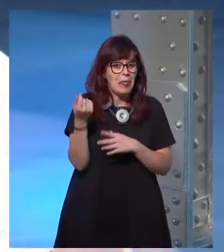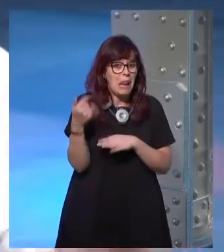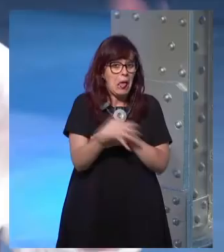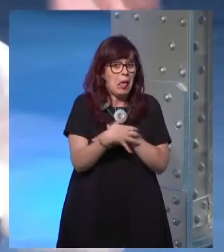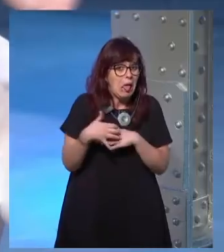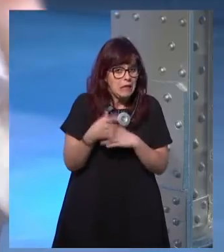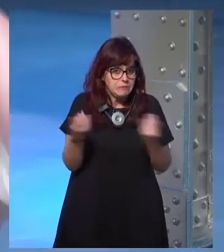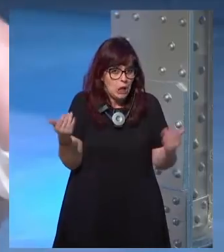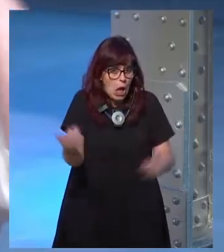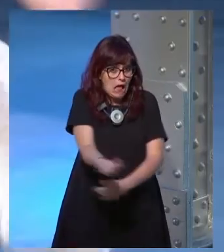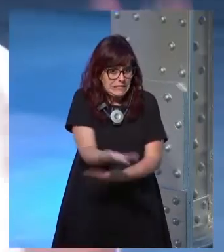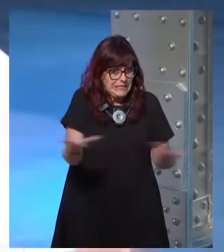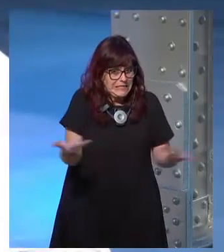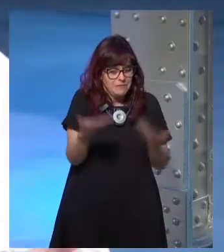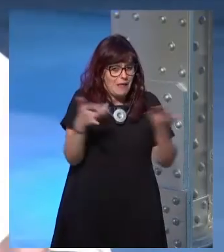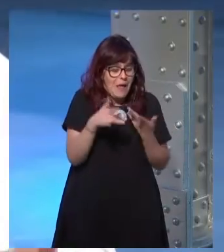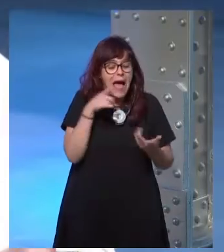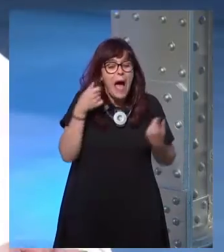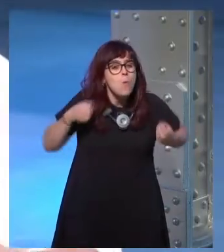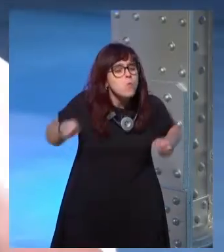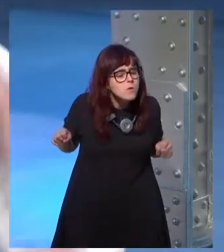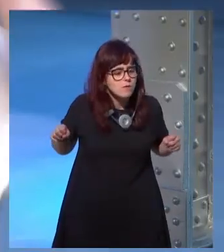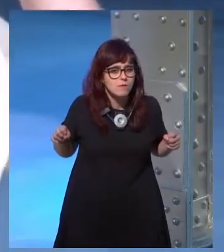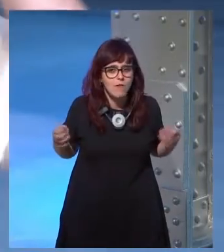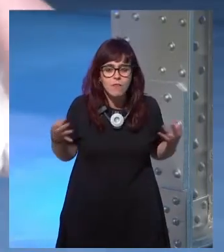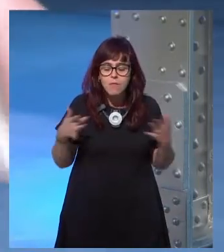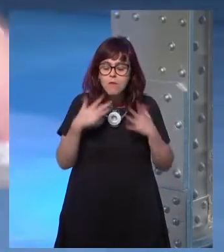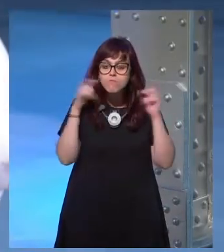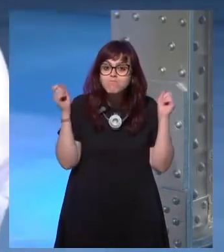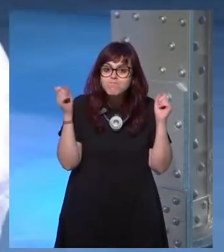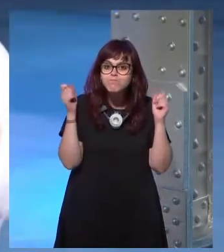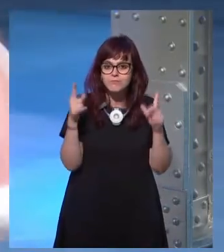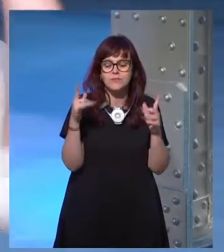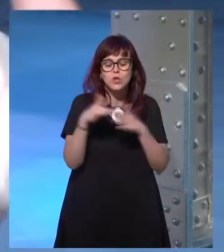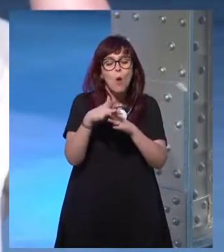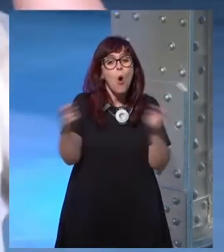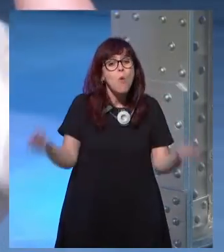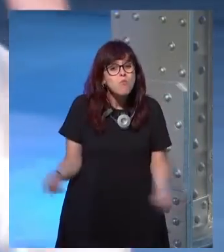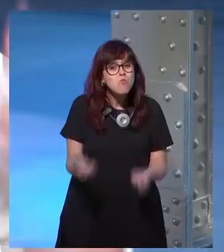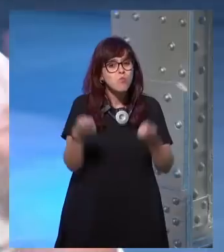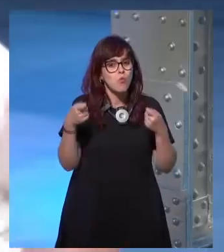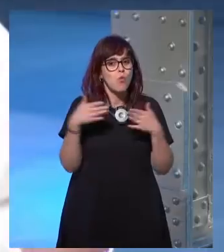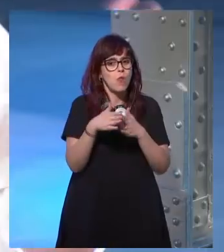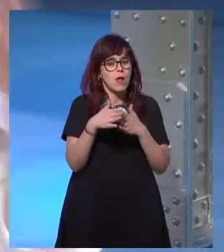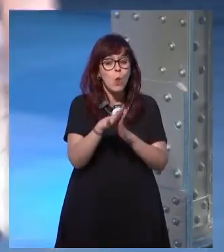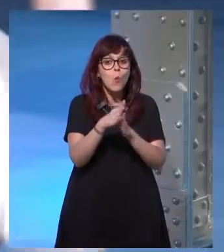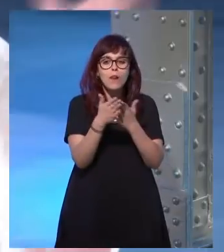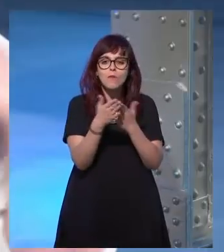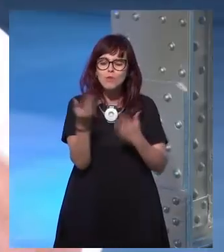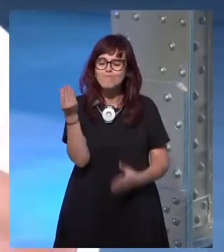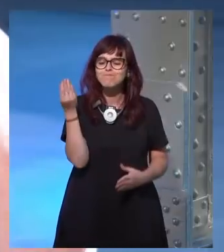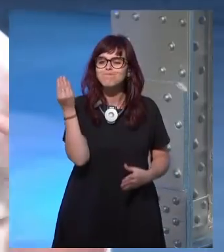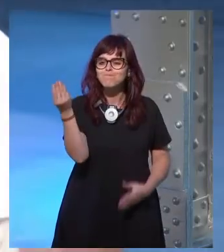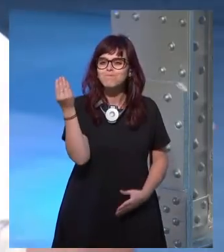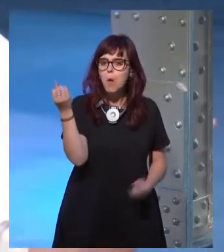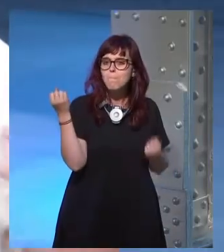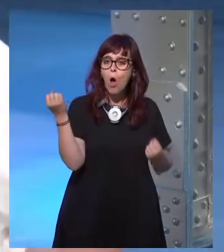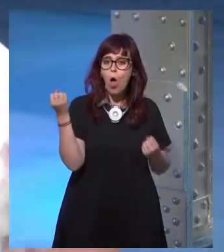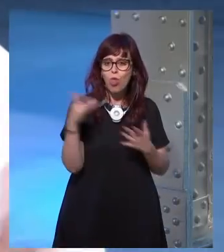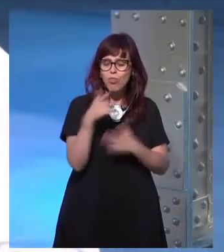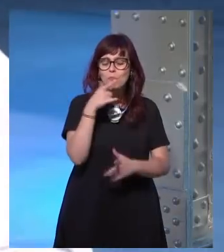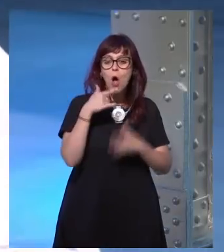allure. You know, there is a power that comes with all this stuff, and like your face being up on and your name being up on screens. Like whether you feel it